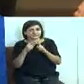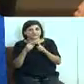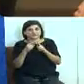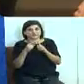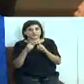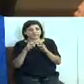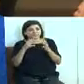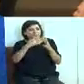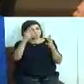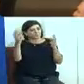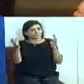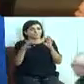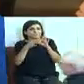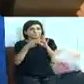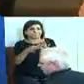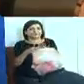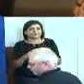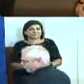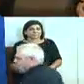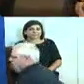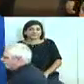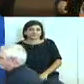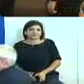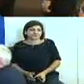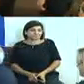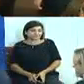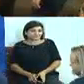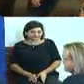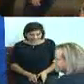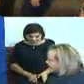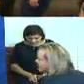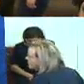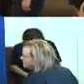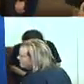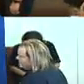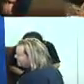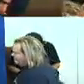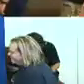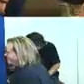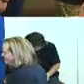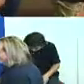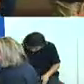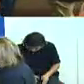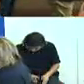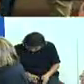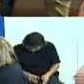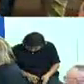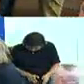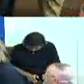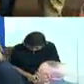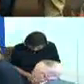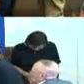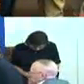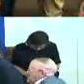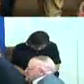the Rainbow Connection, over there with Jude. Don't worry about the space, it all looks good.